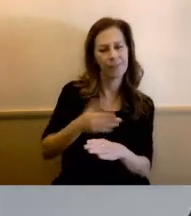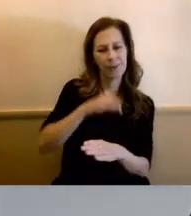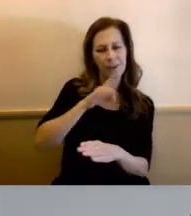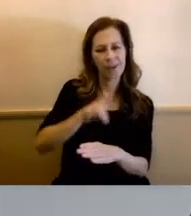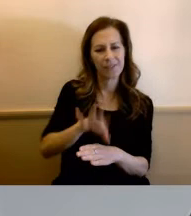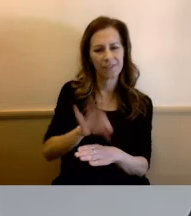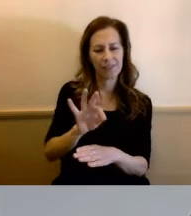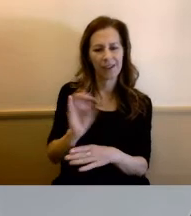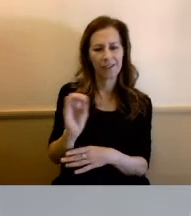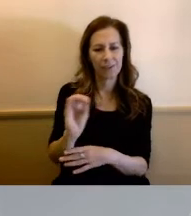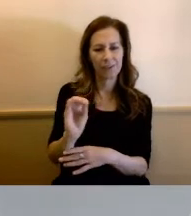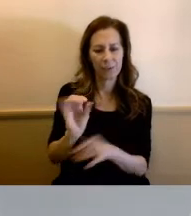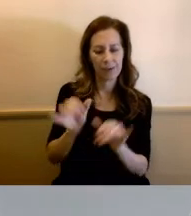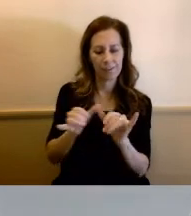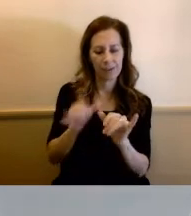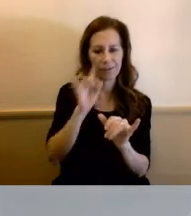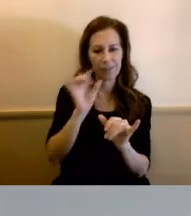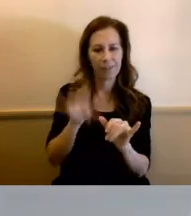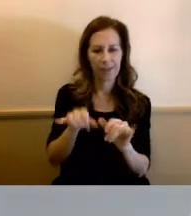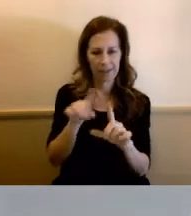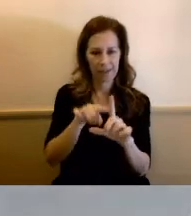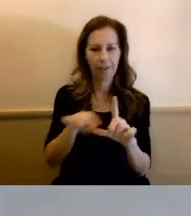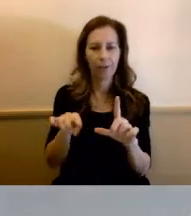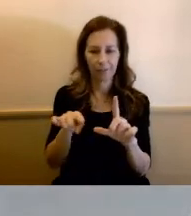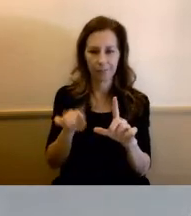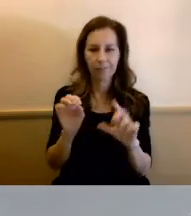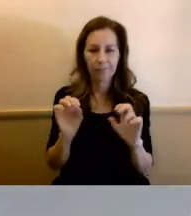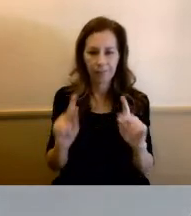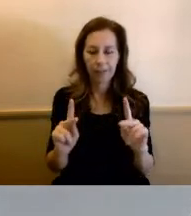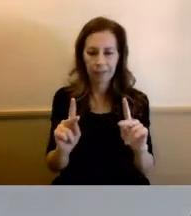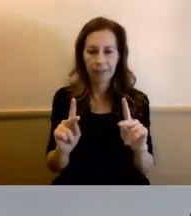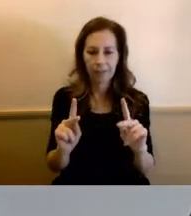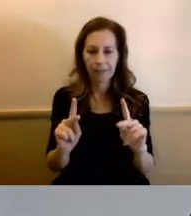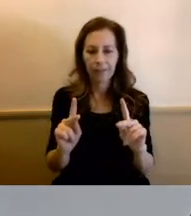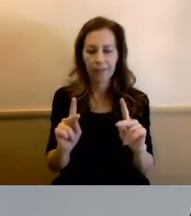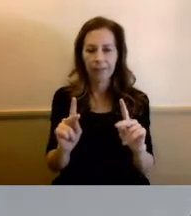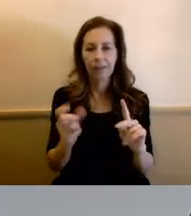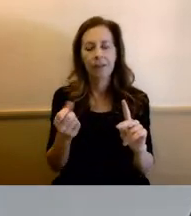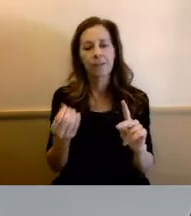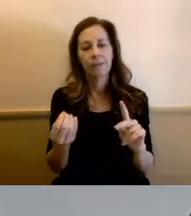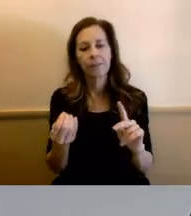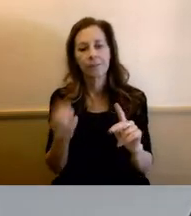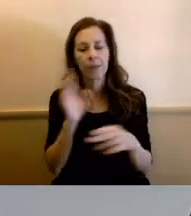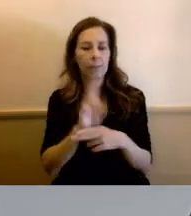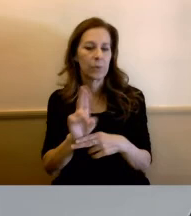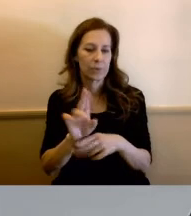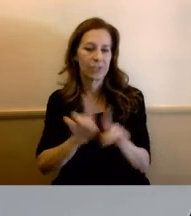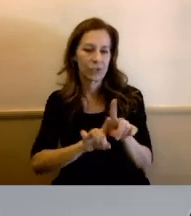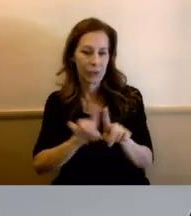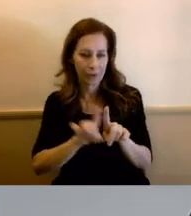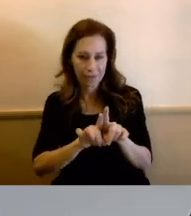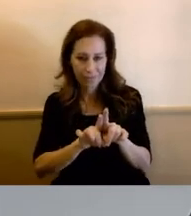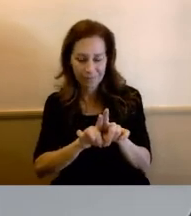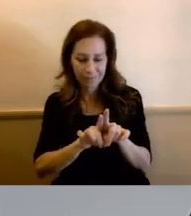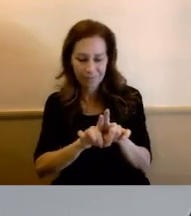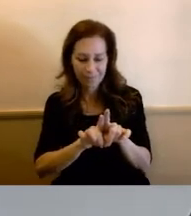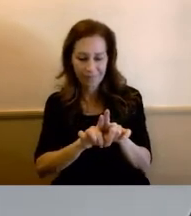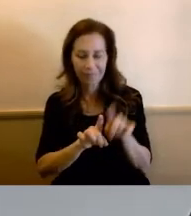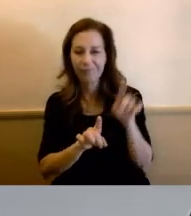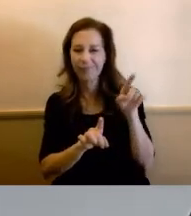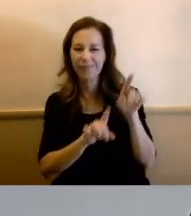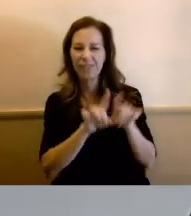measurement of this angle. Okay, right here. So I'm going to use stars. So here's this star represents this